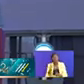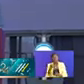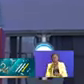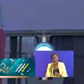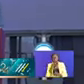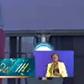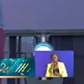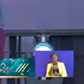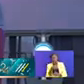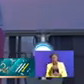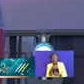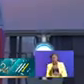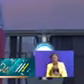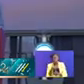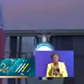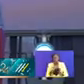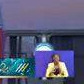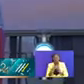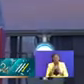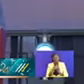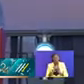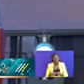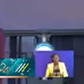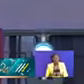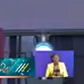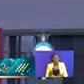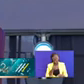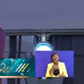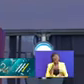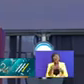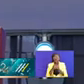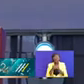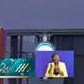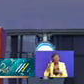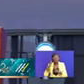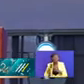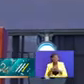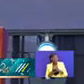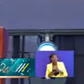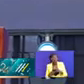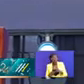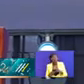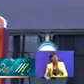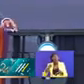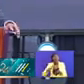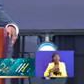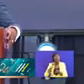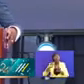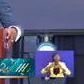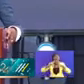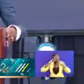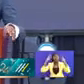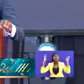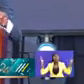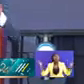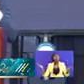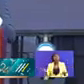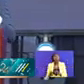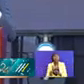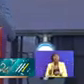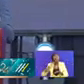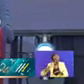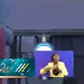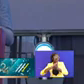are pursuing are we together up to there and I came to a conclusion that the world is